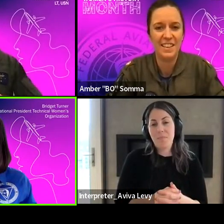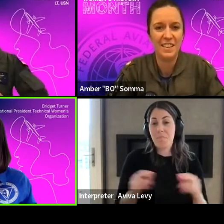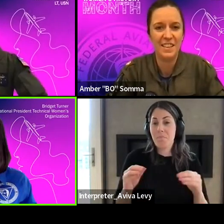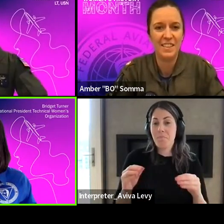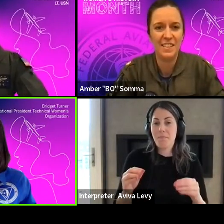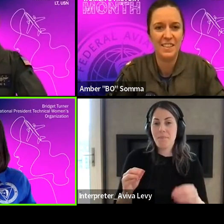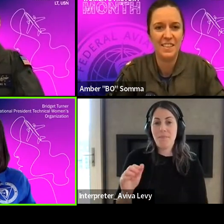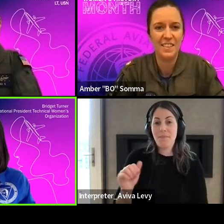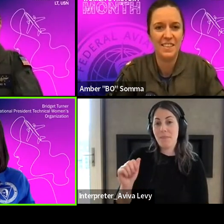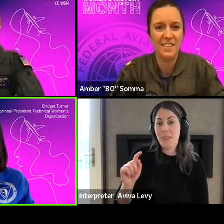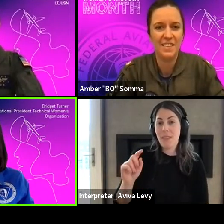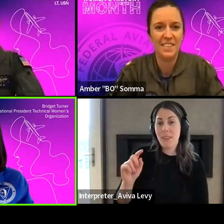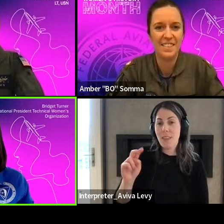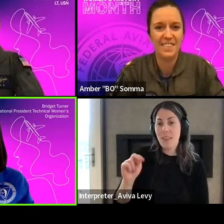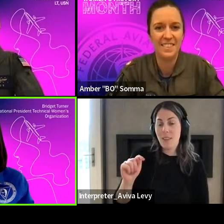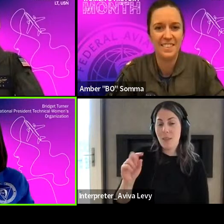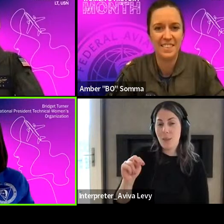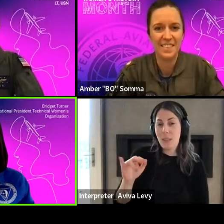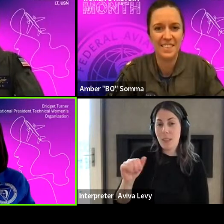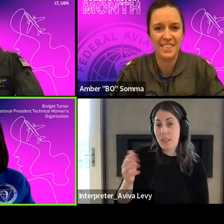Antonia, you got some for us?